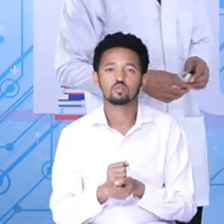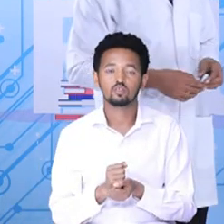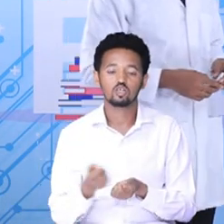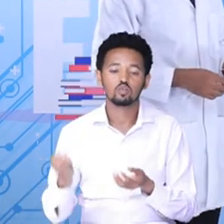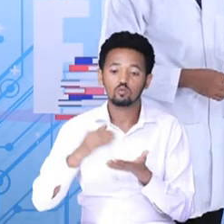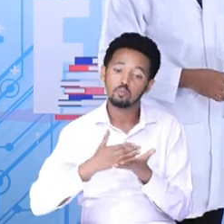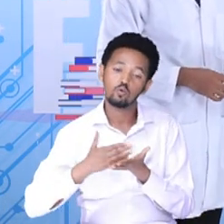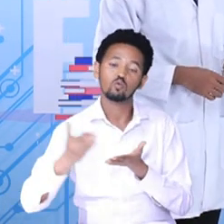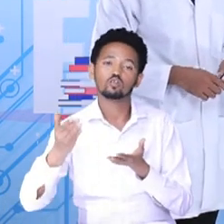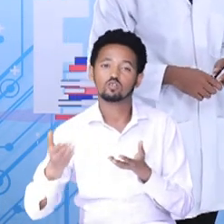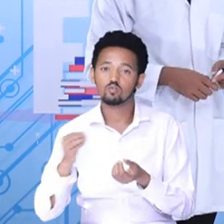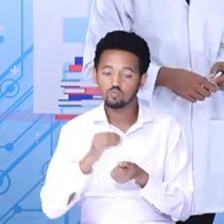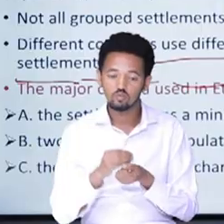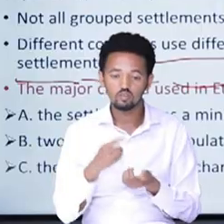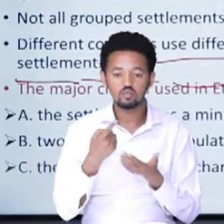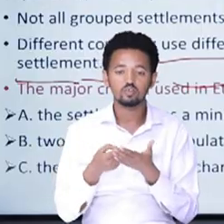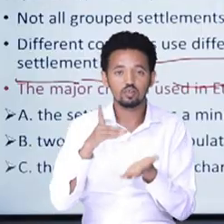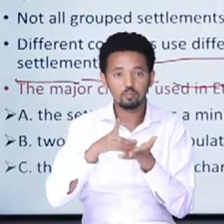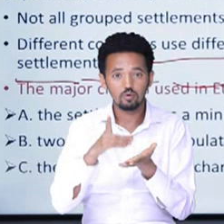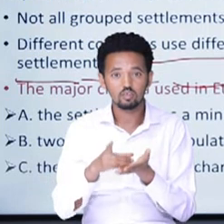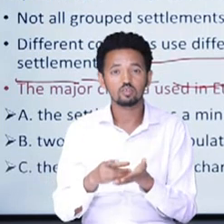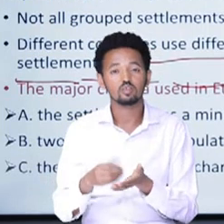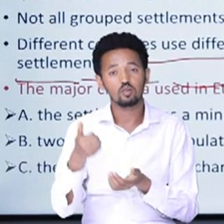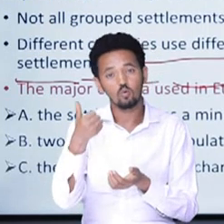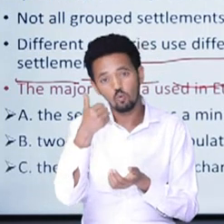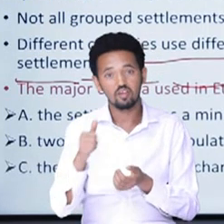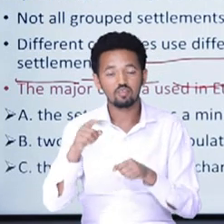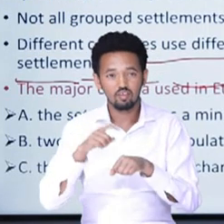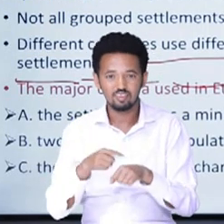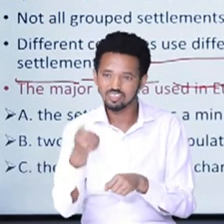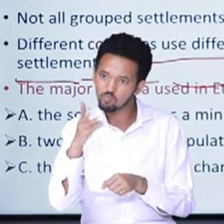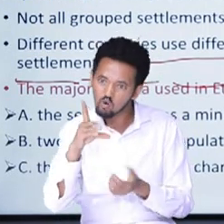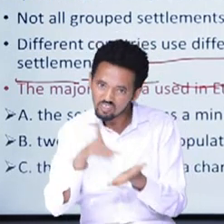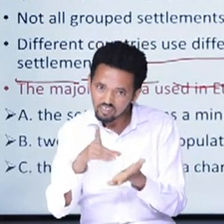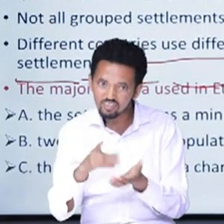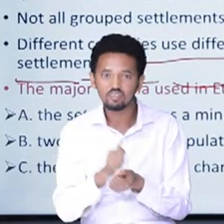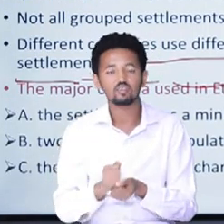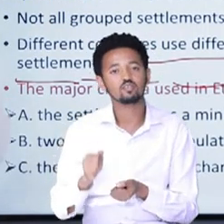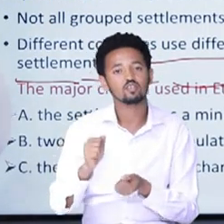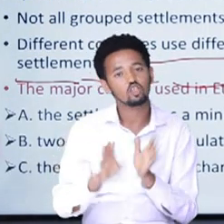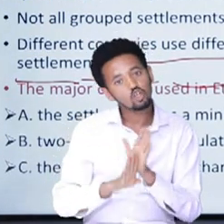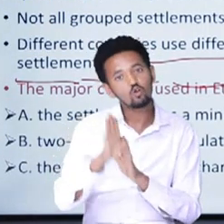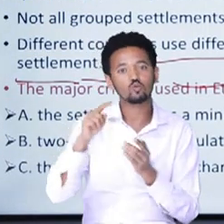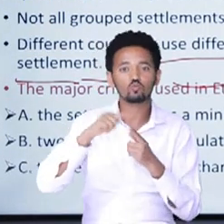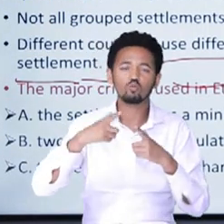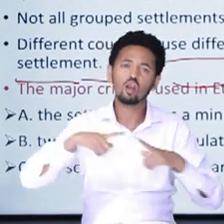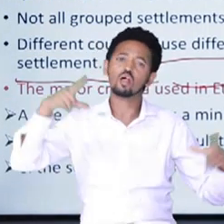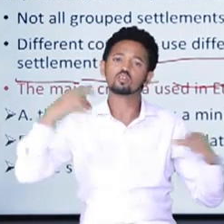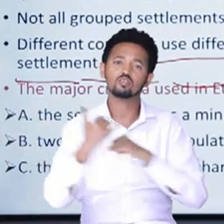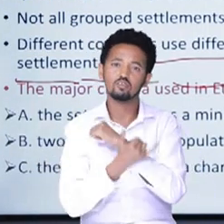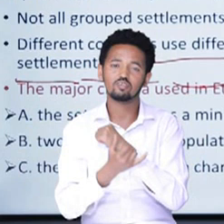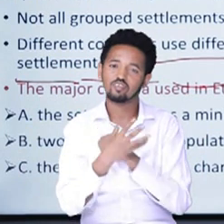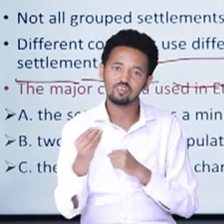It is the process of development of urban settlements in the way that small cities and the towns are grown to large cities